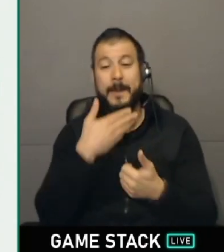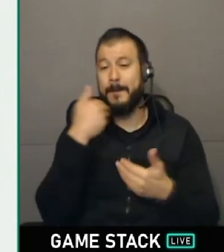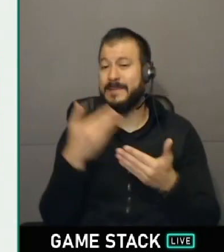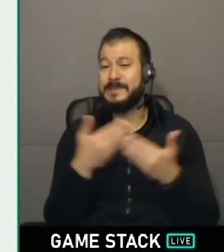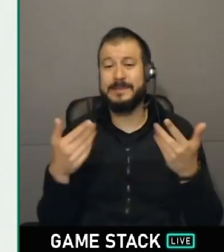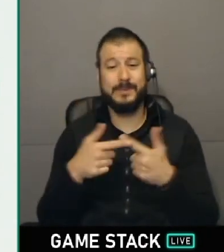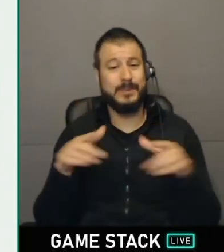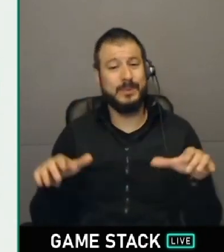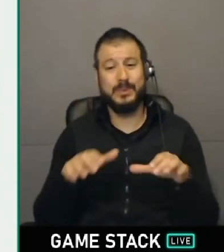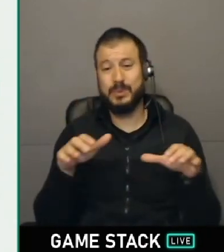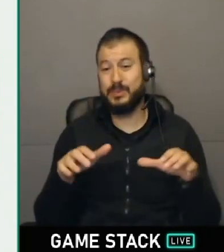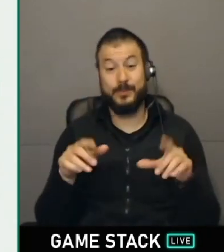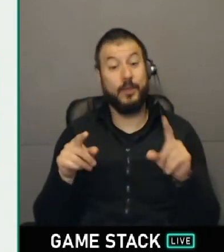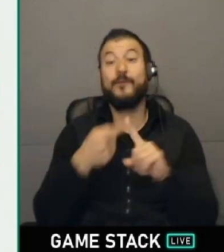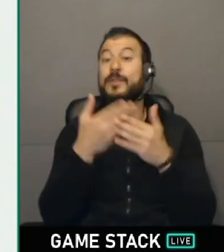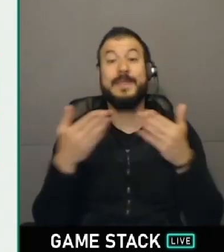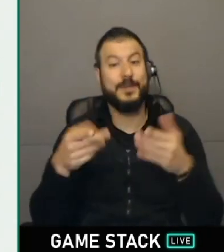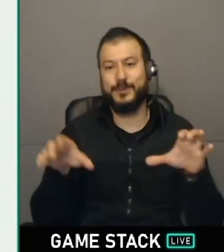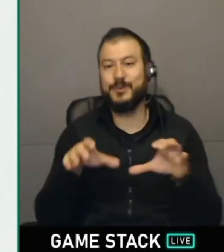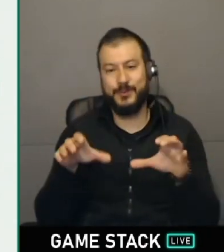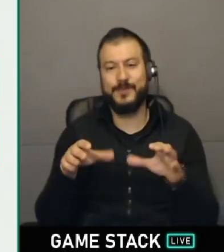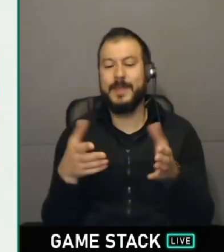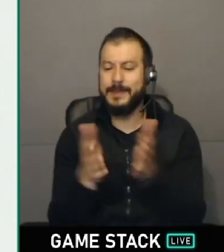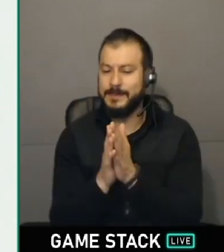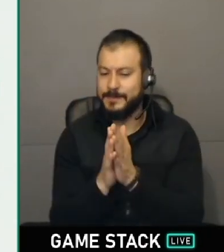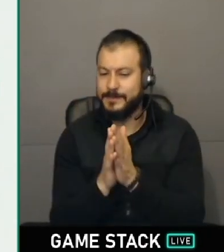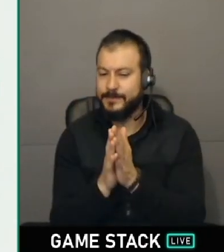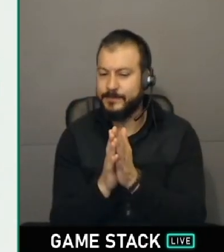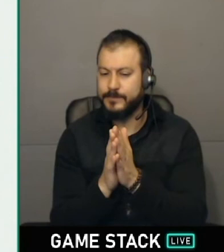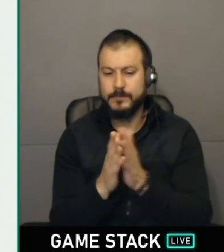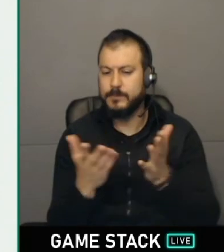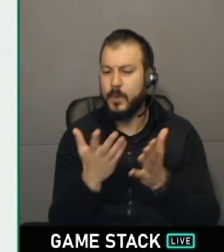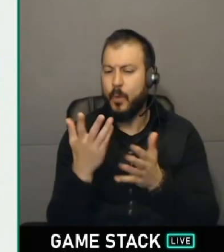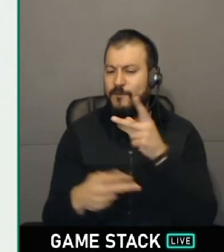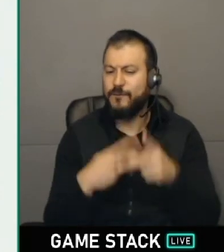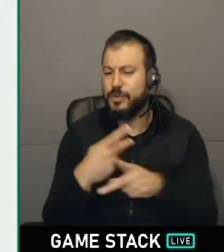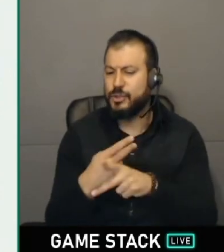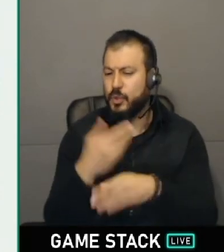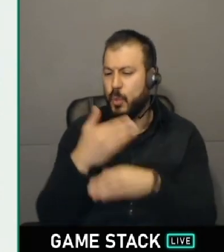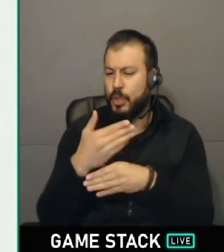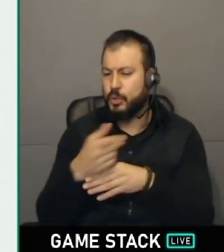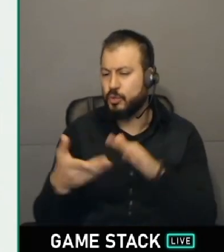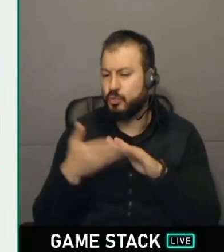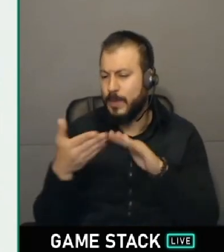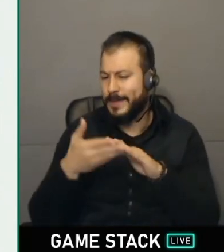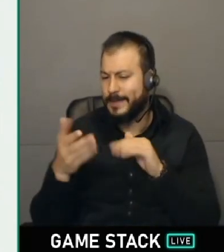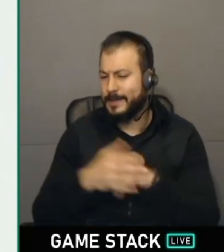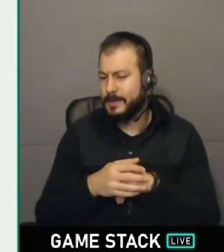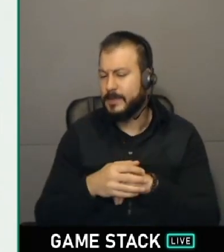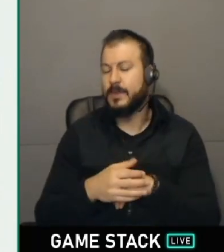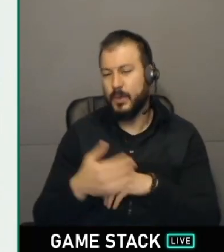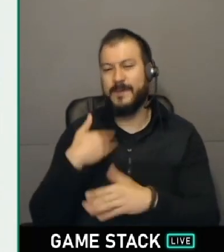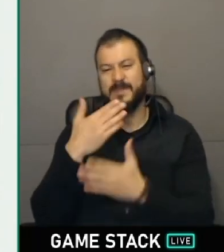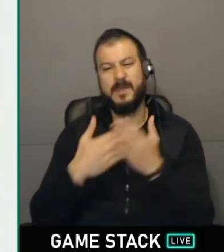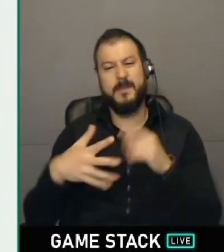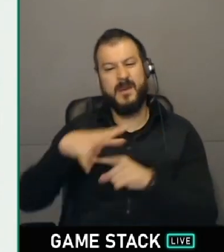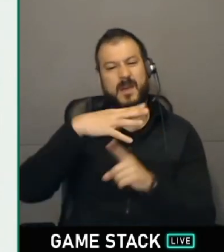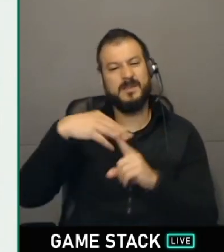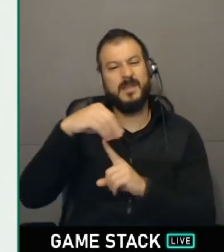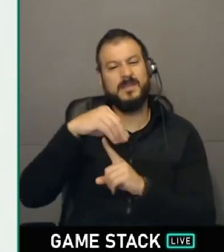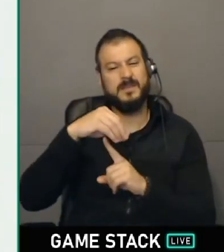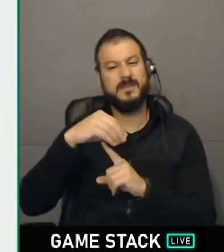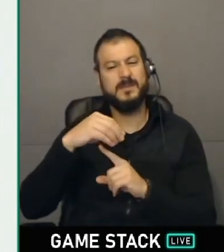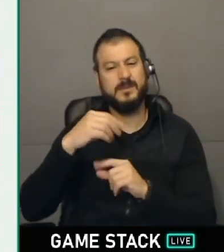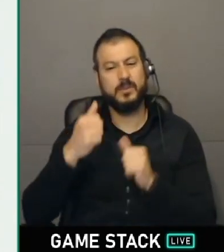the first thing you do is ask, what version of Windows are you running on? So you have some context under which to